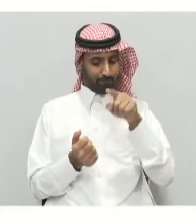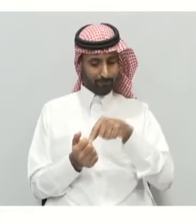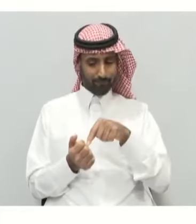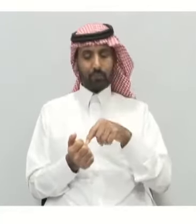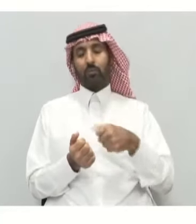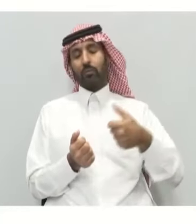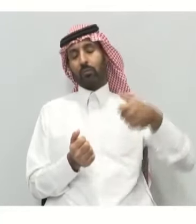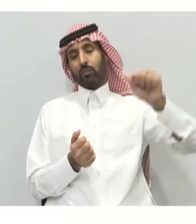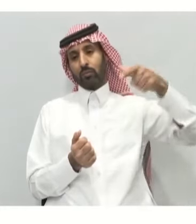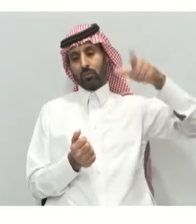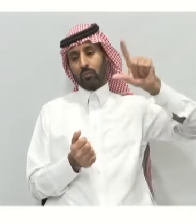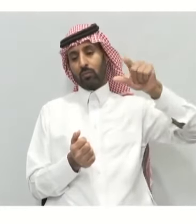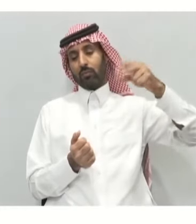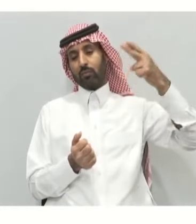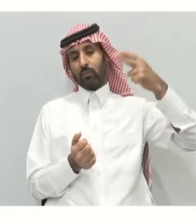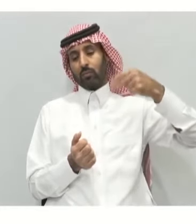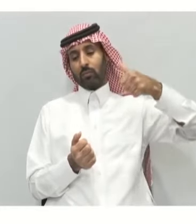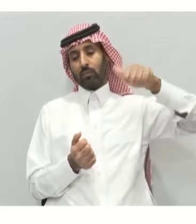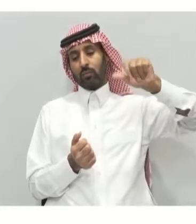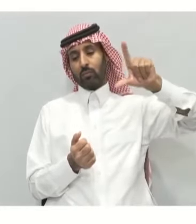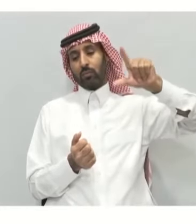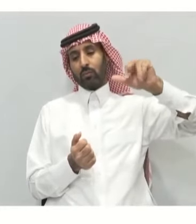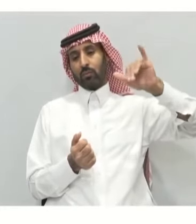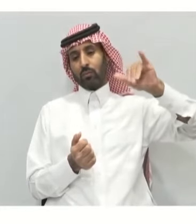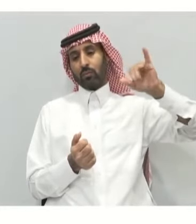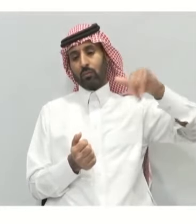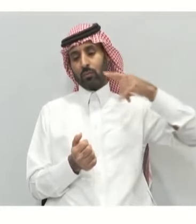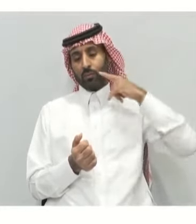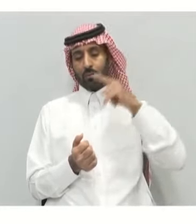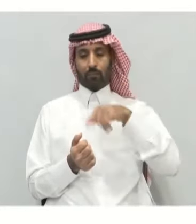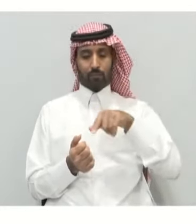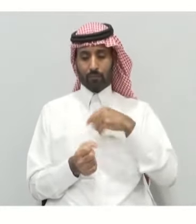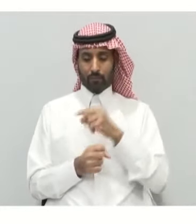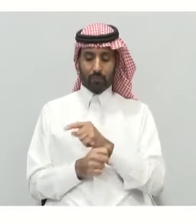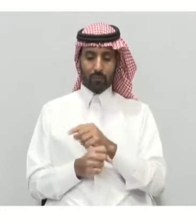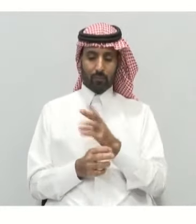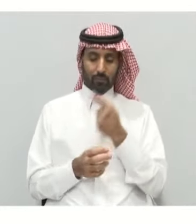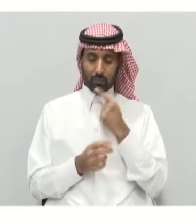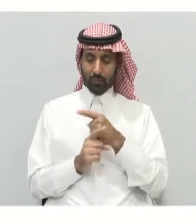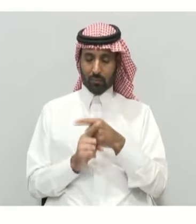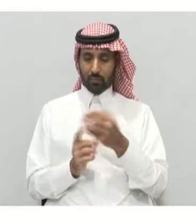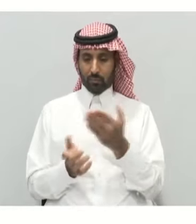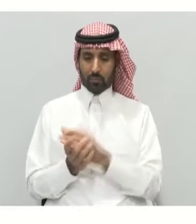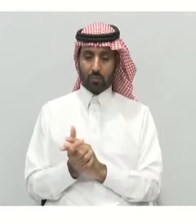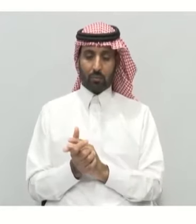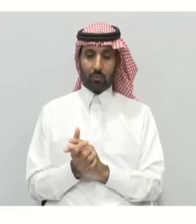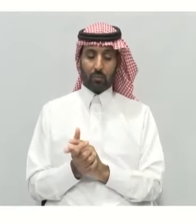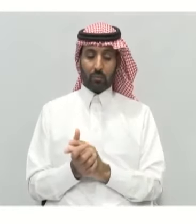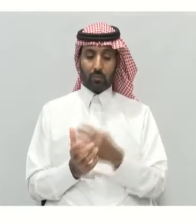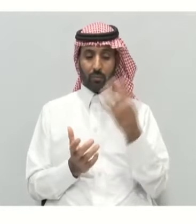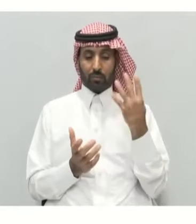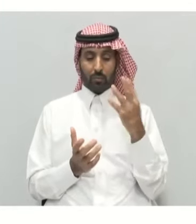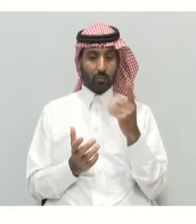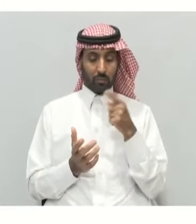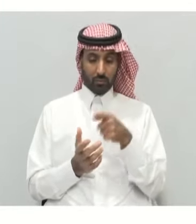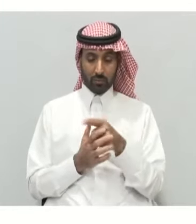go back to the question and we will write, no, he doesn't. He teaches math. The fourth one,